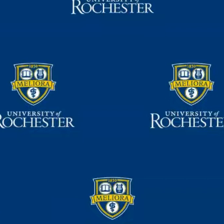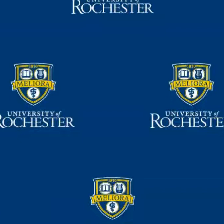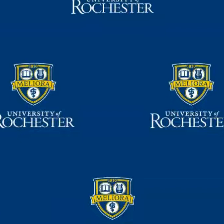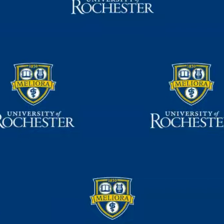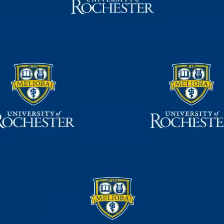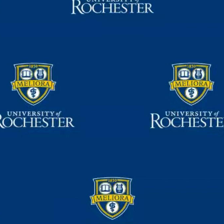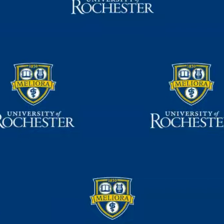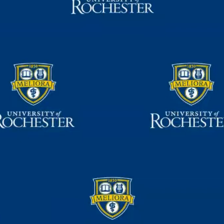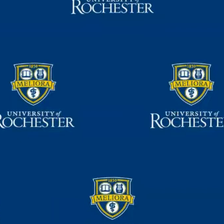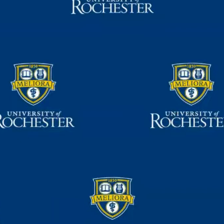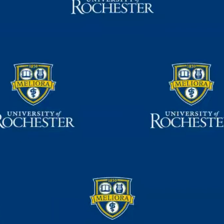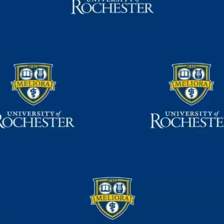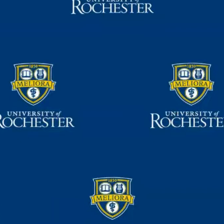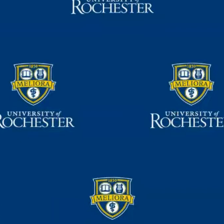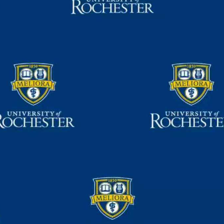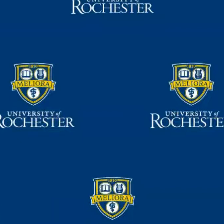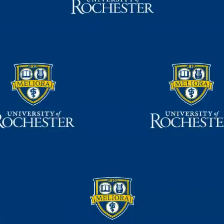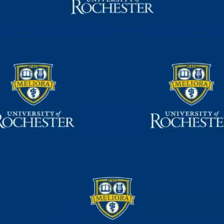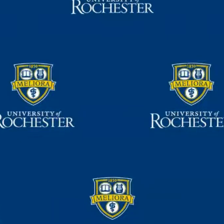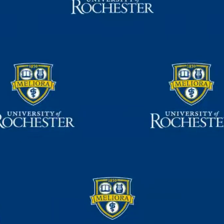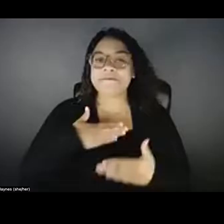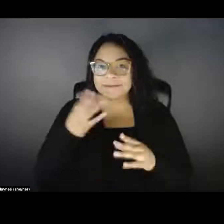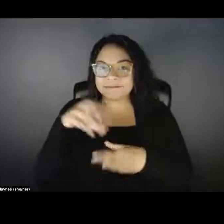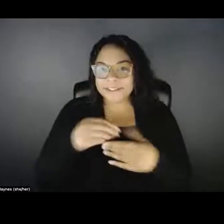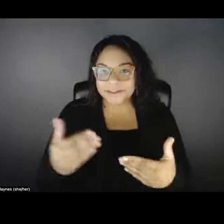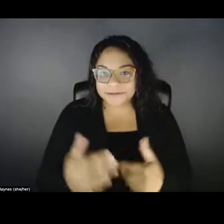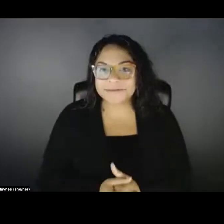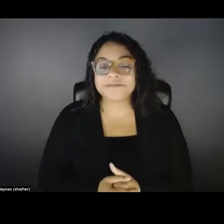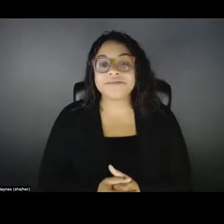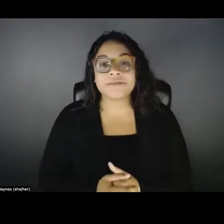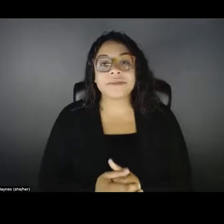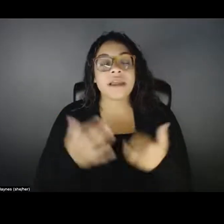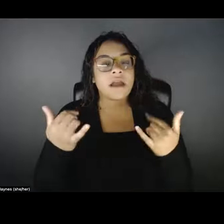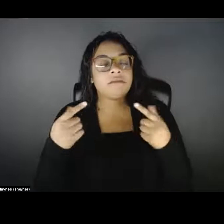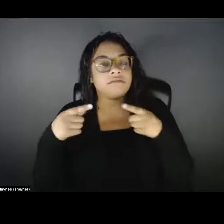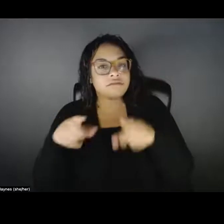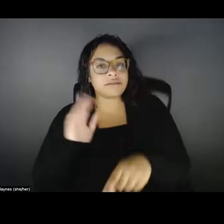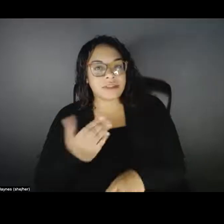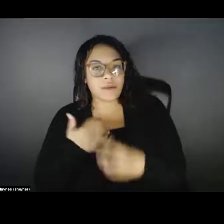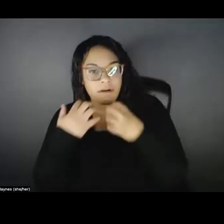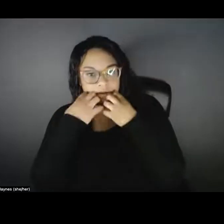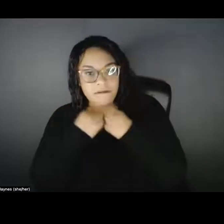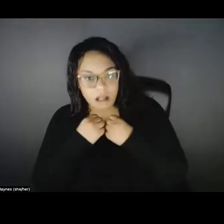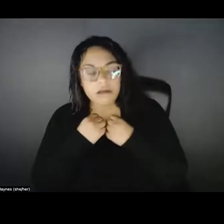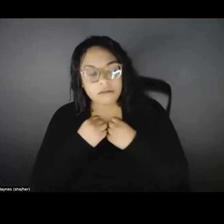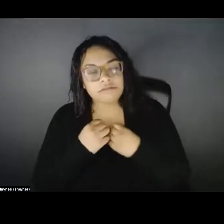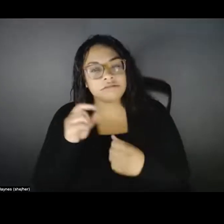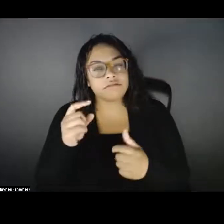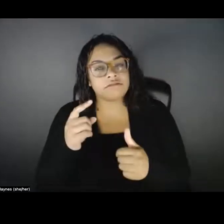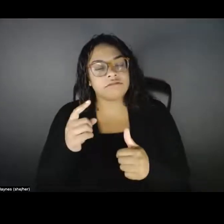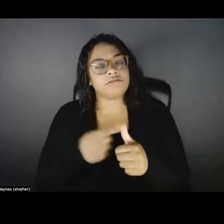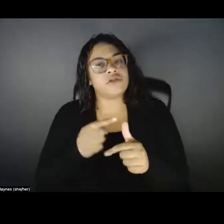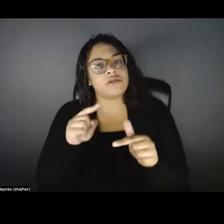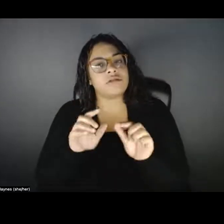Rochester. I am so delighted to be here. In alignment with our values, it is important for us to acknowledge the